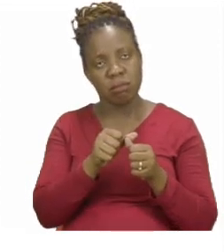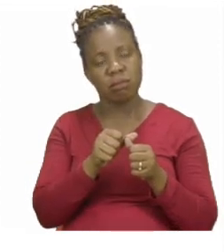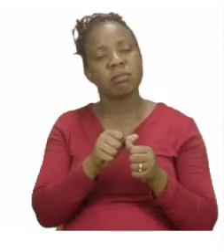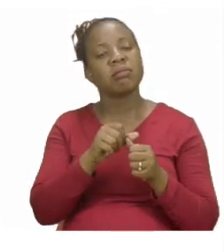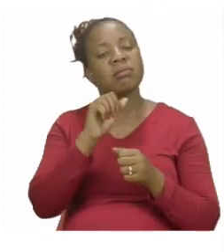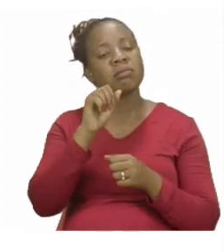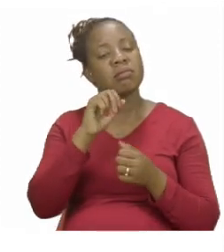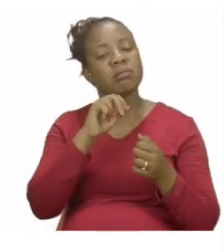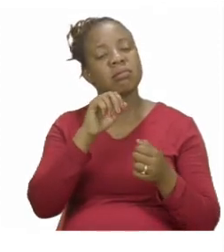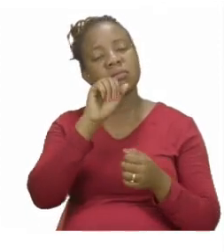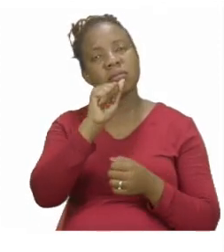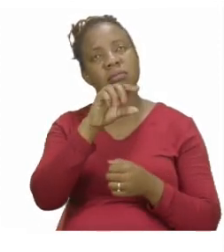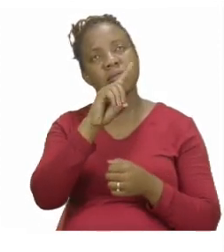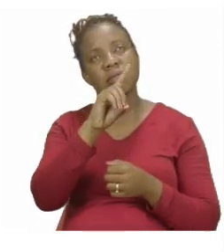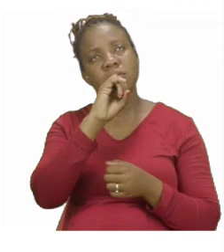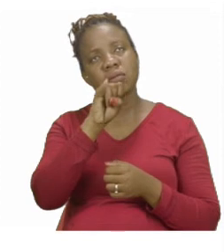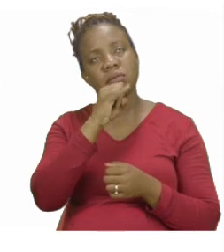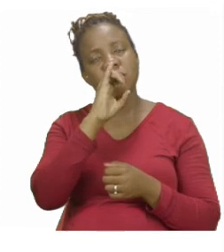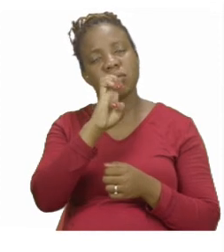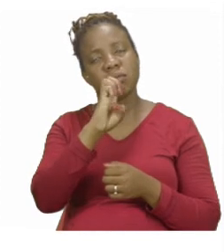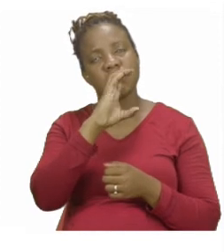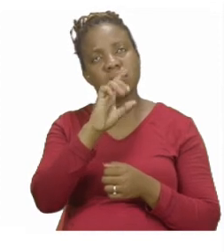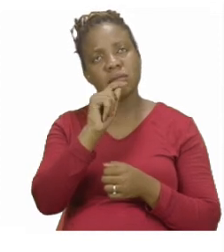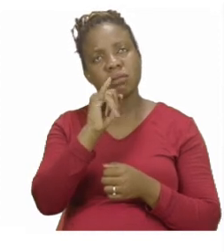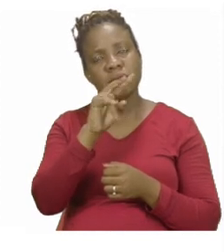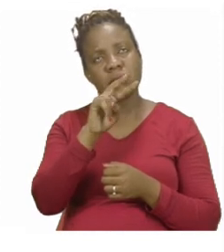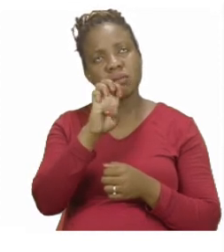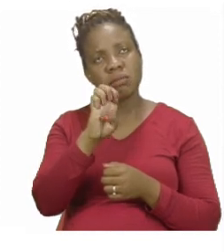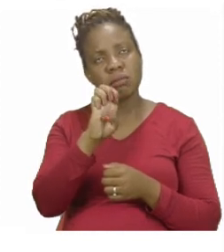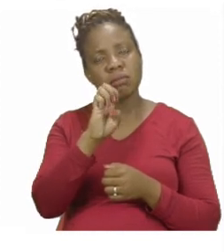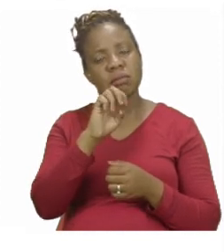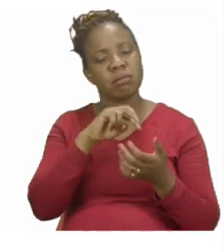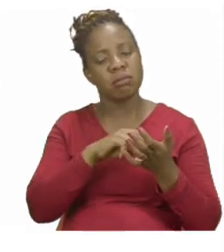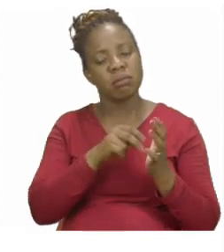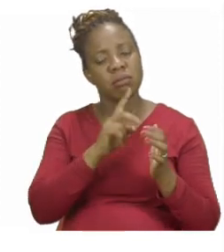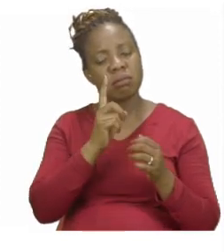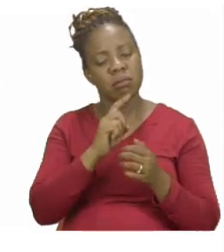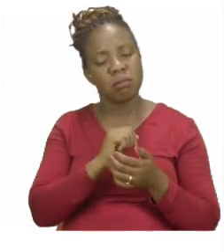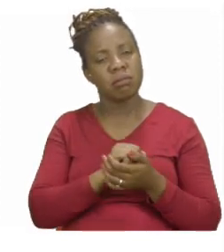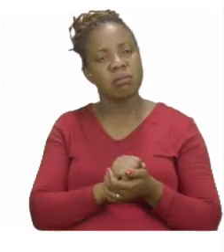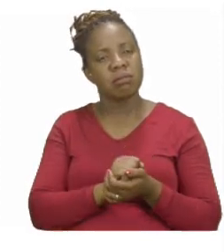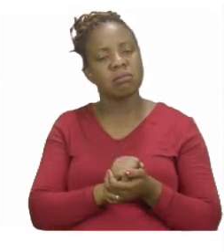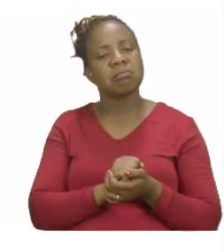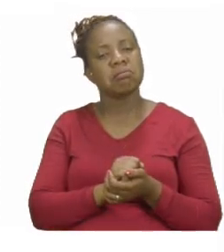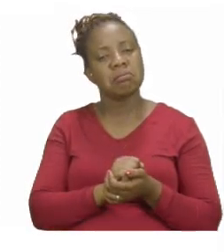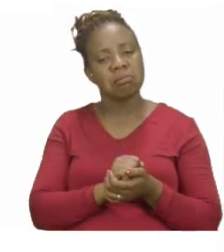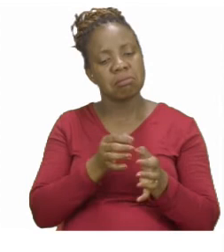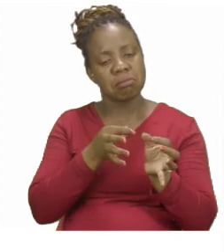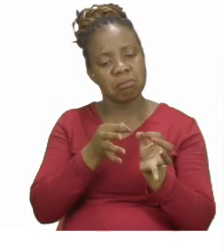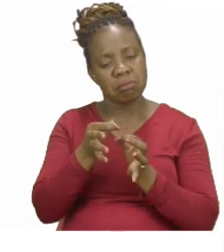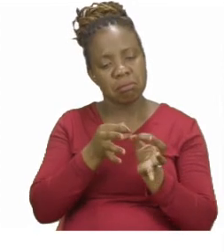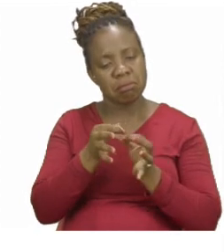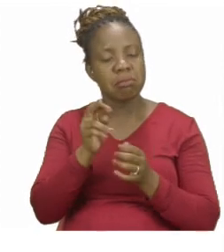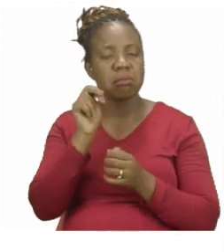or pronoun. Okay. So when we talk about Dorothy, Dorothy is the girl